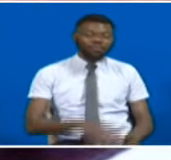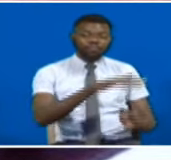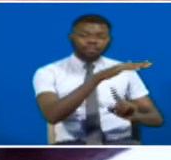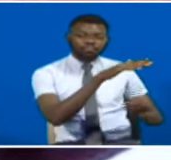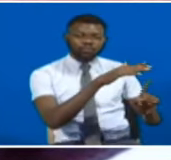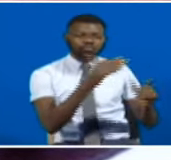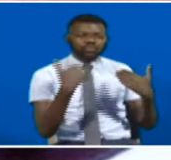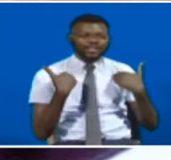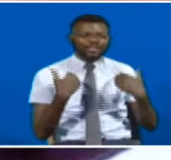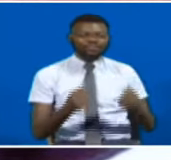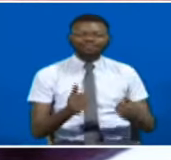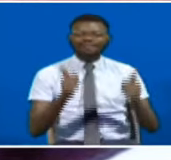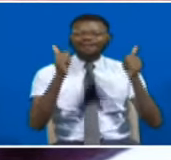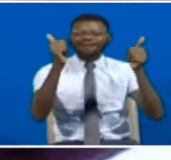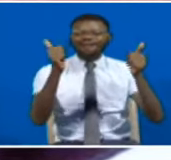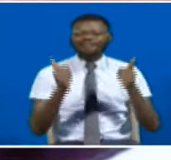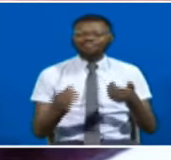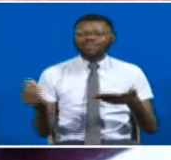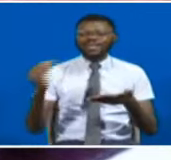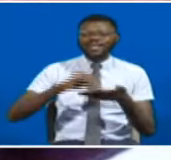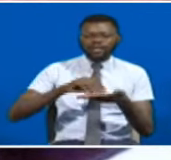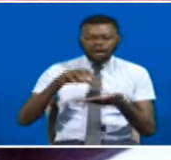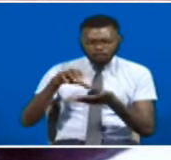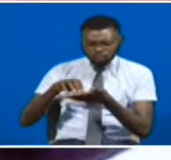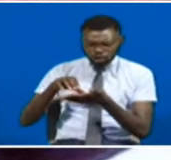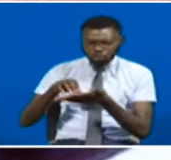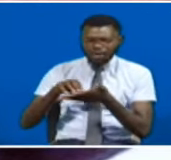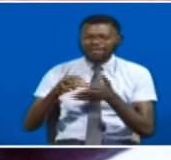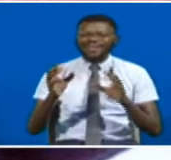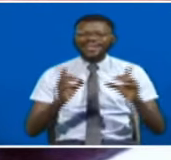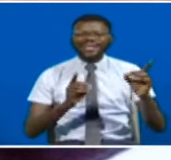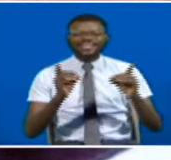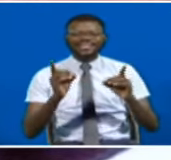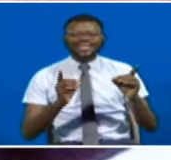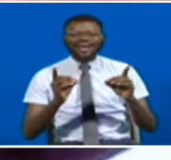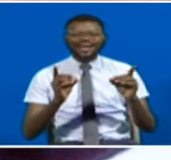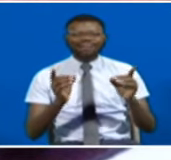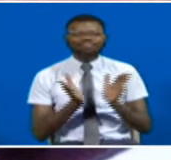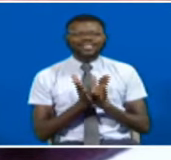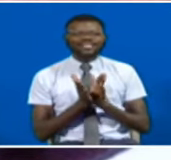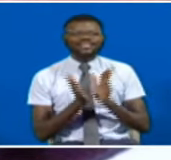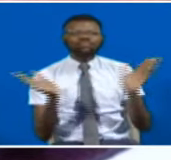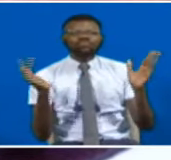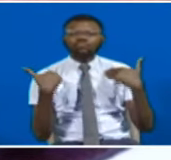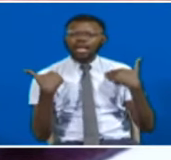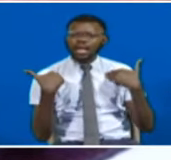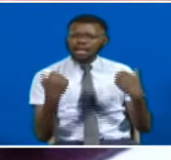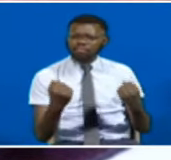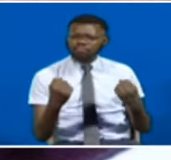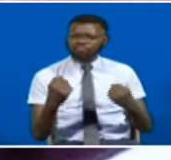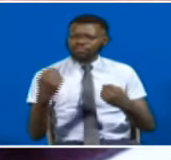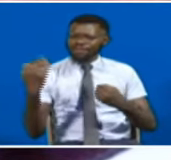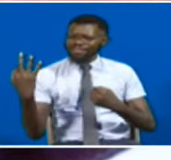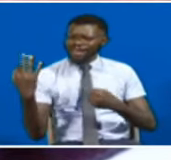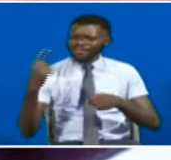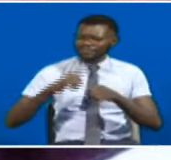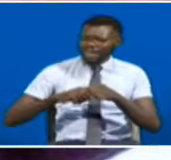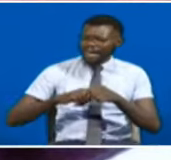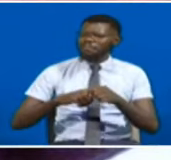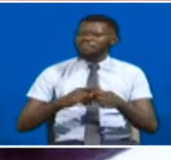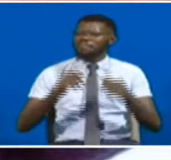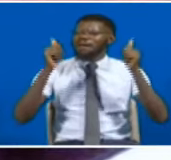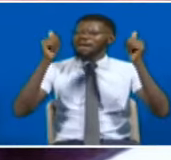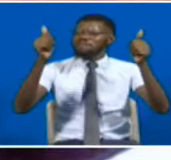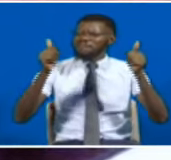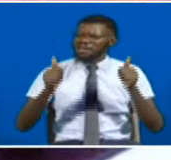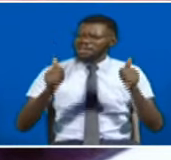has re-advertised the position for Director General for Health, marking the third time the vacancy has been posted